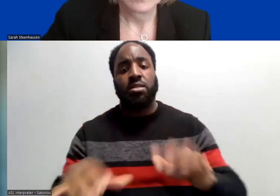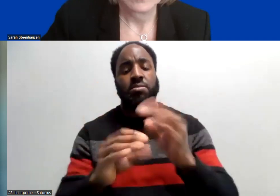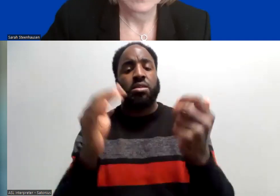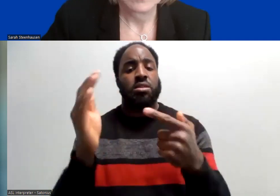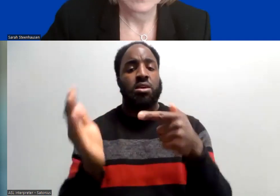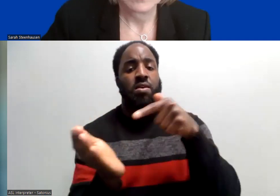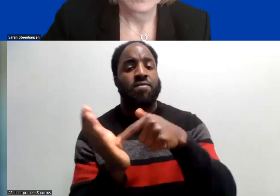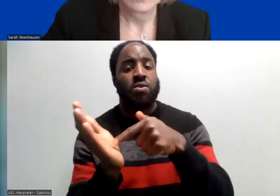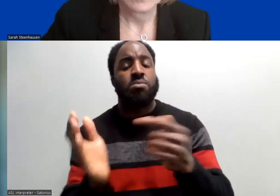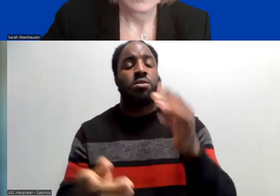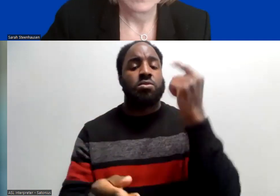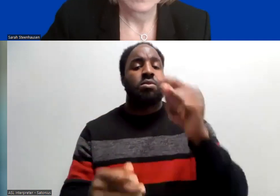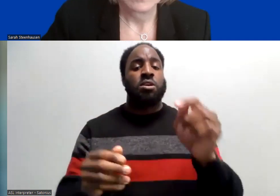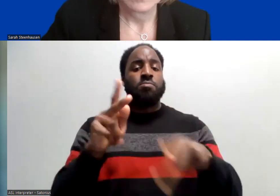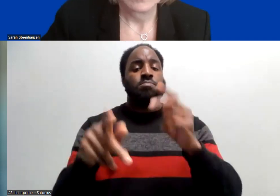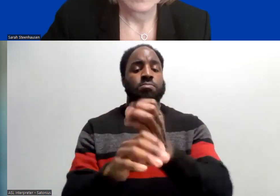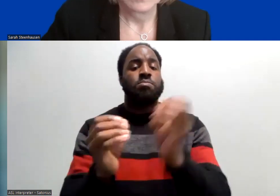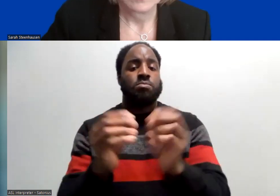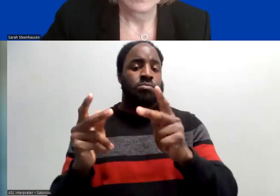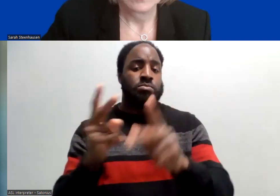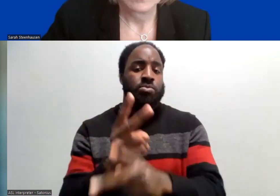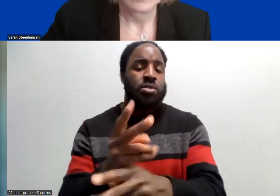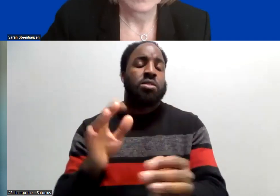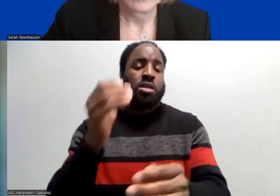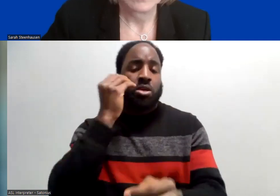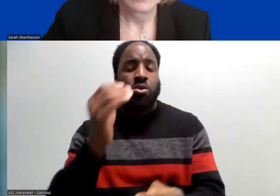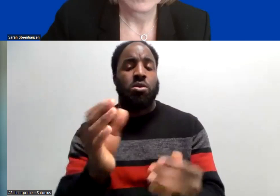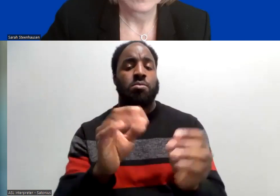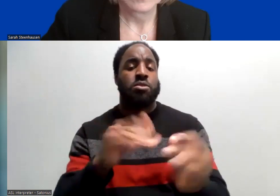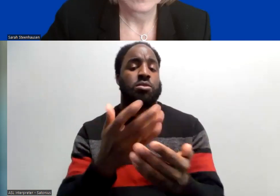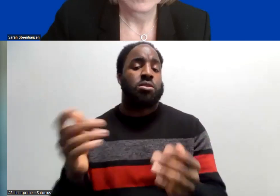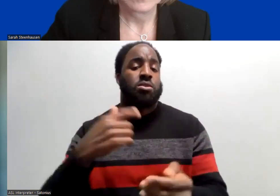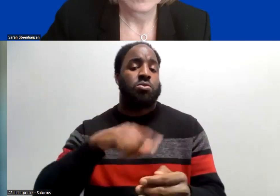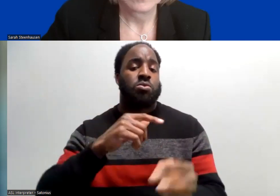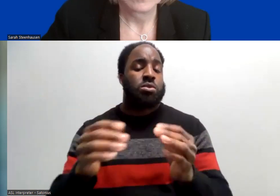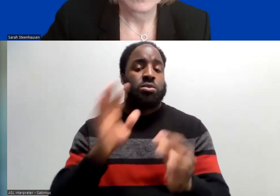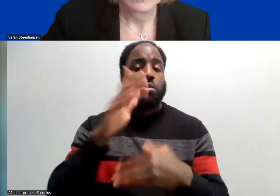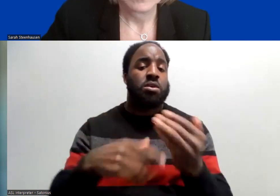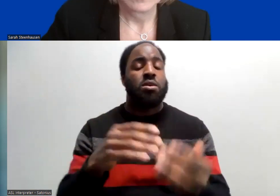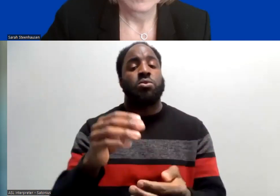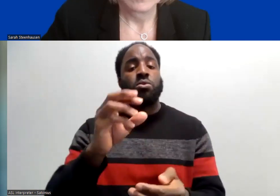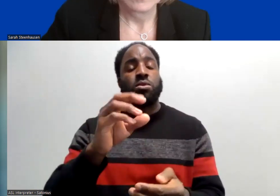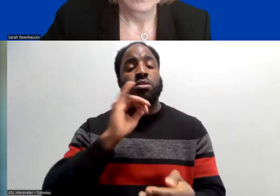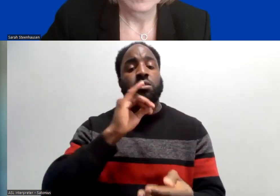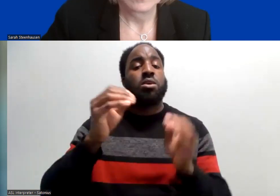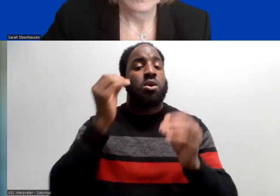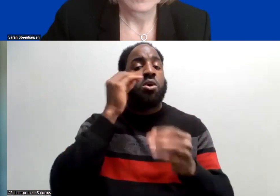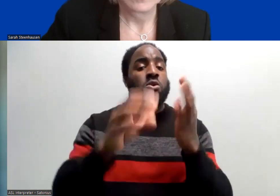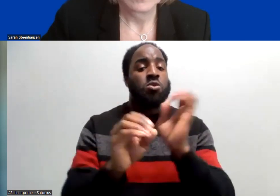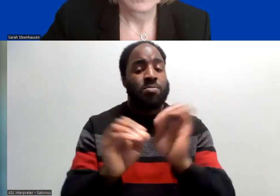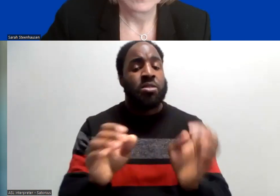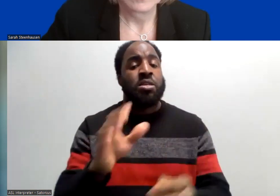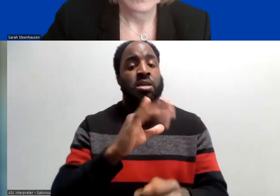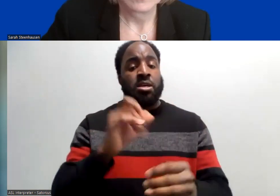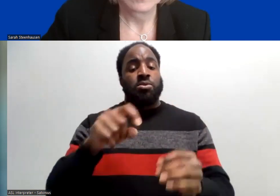affordability for people to get more care at home. The other thing we emphasized was homelessness and needing to address homelessness for older adults and